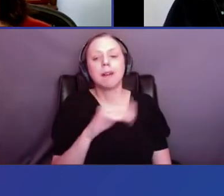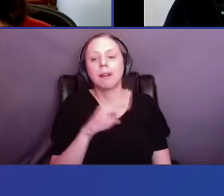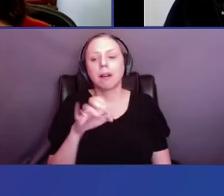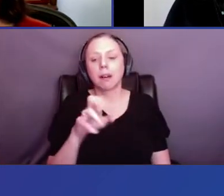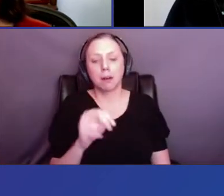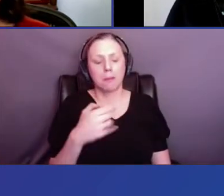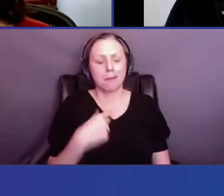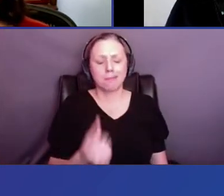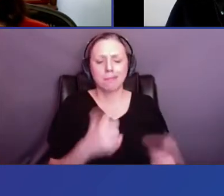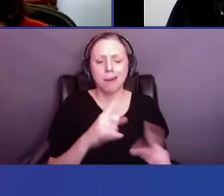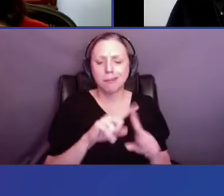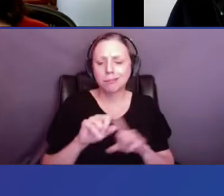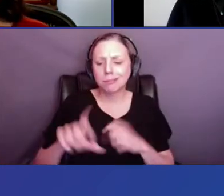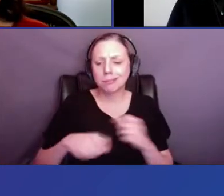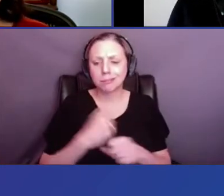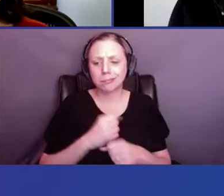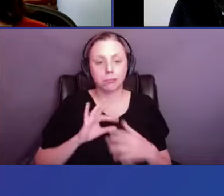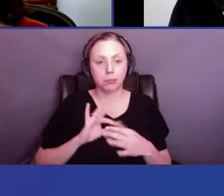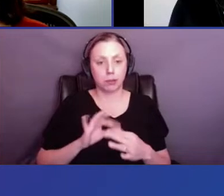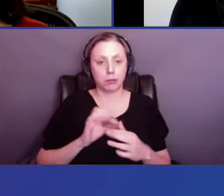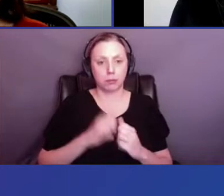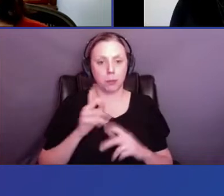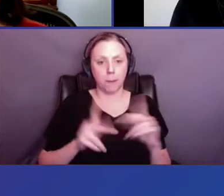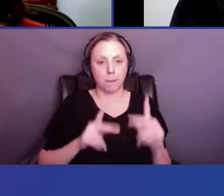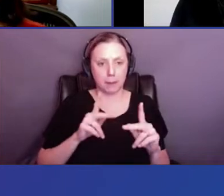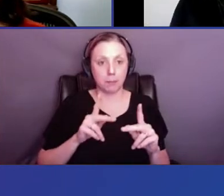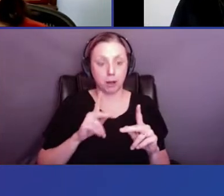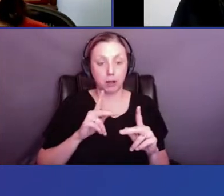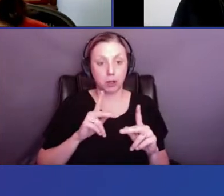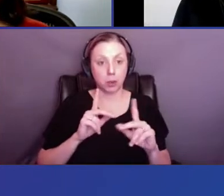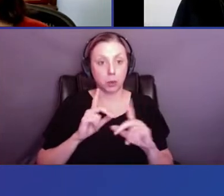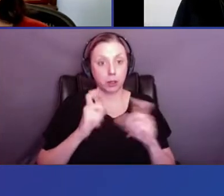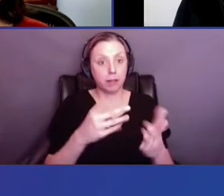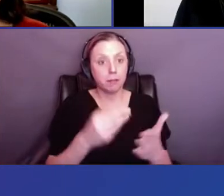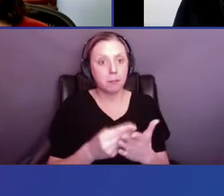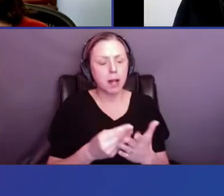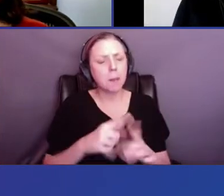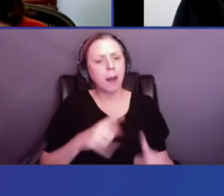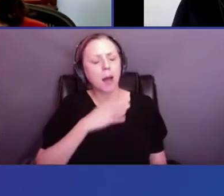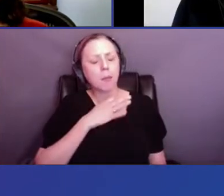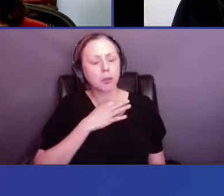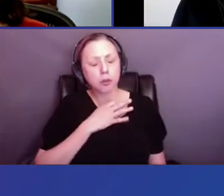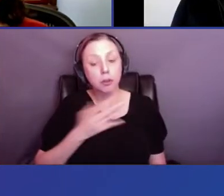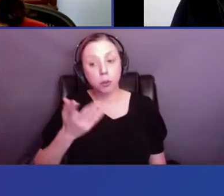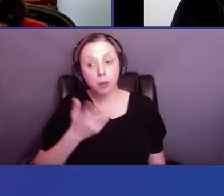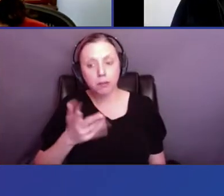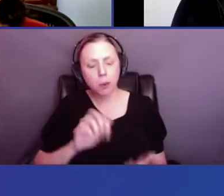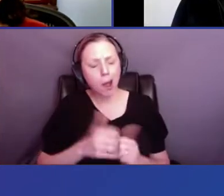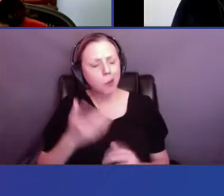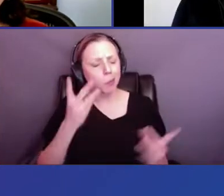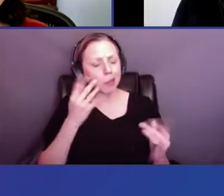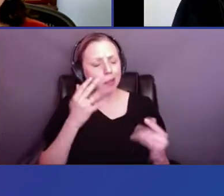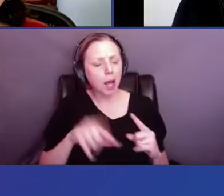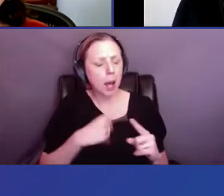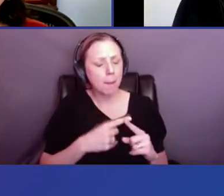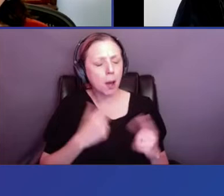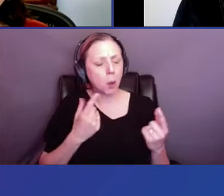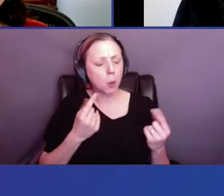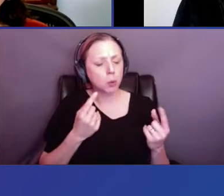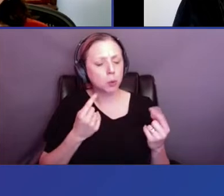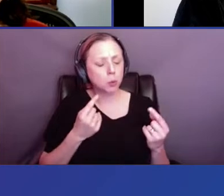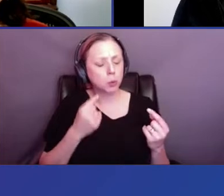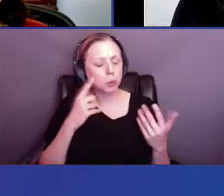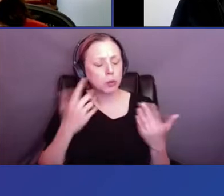multi-year relationship with the folks that you grant. How are you three thinking about the steps that you're